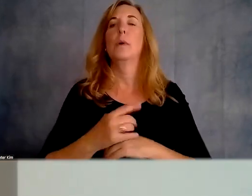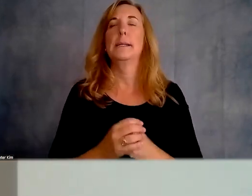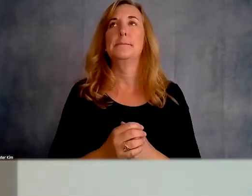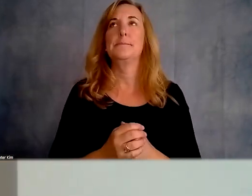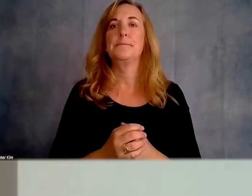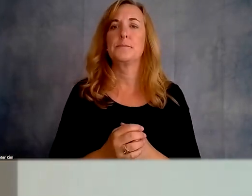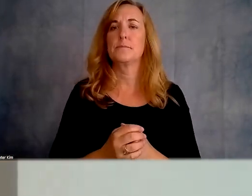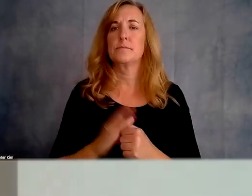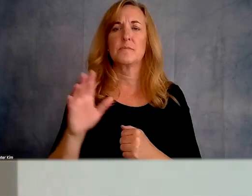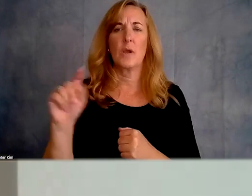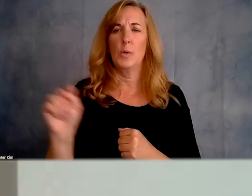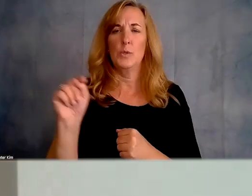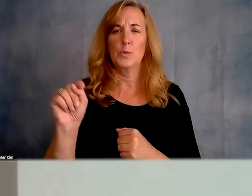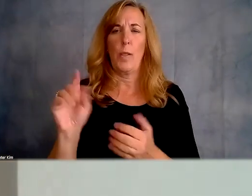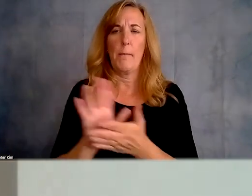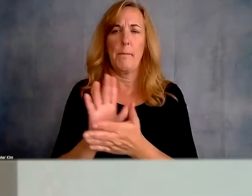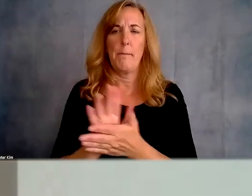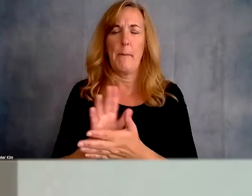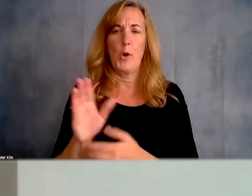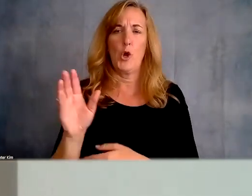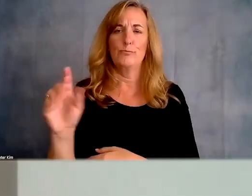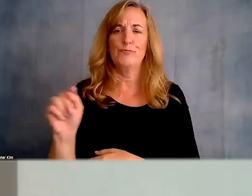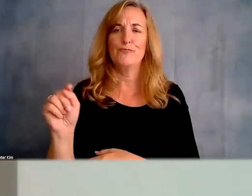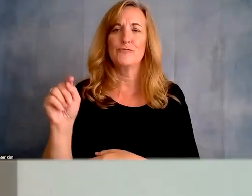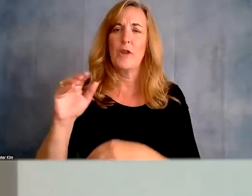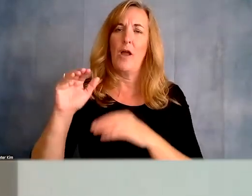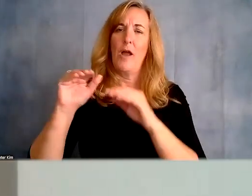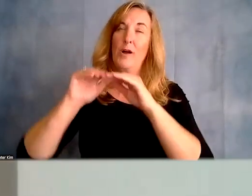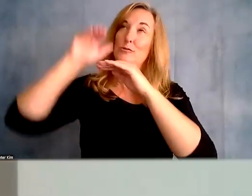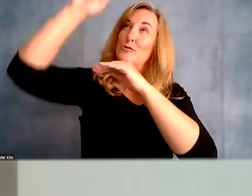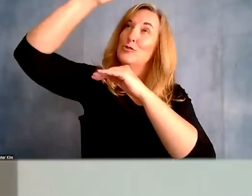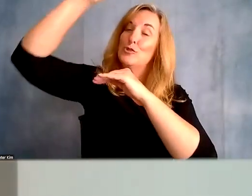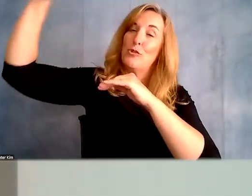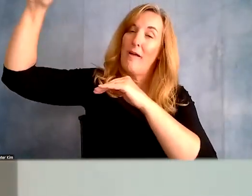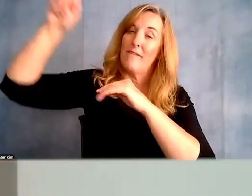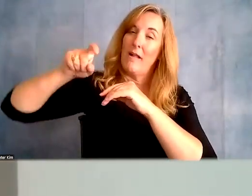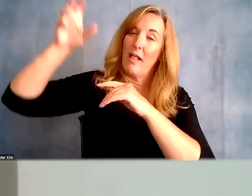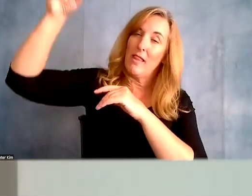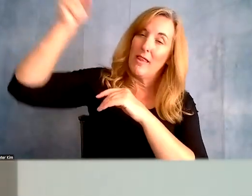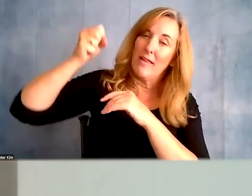there was some toilet paper on sale, and it was on the very top shelf, of course.